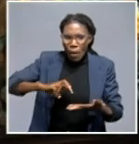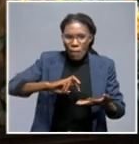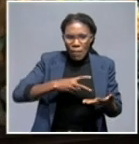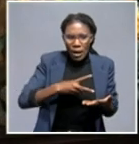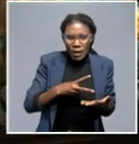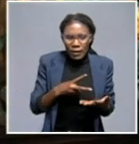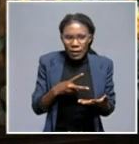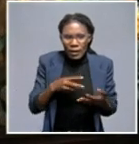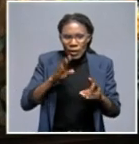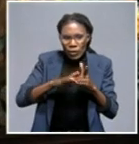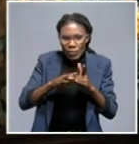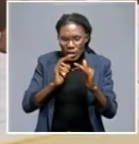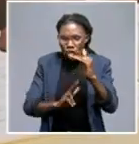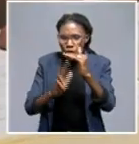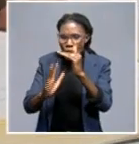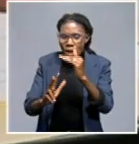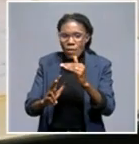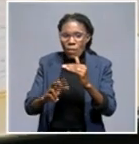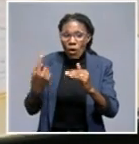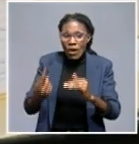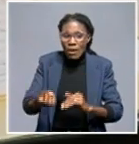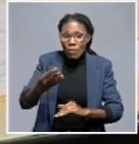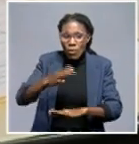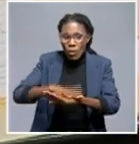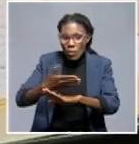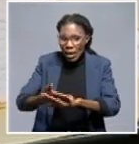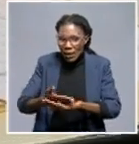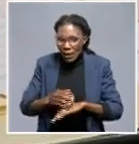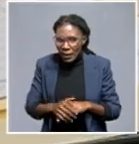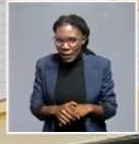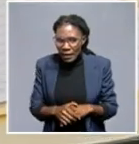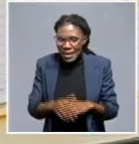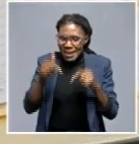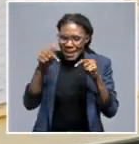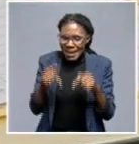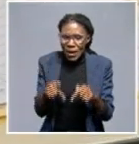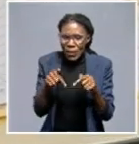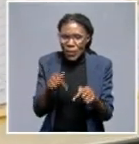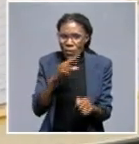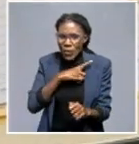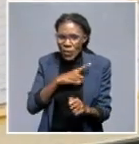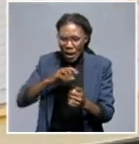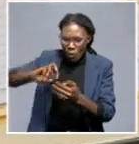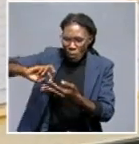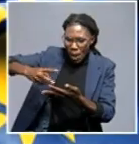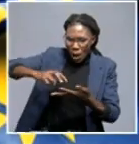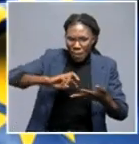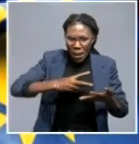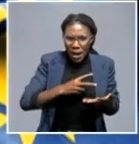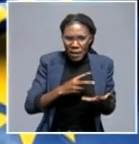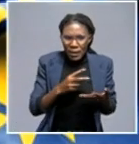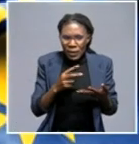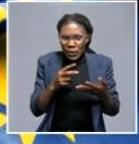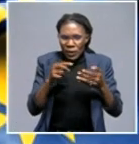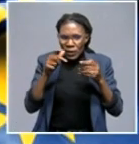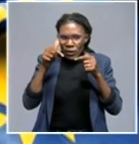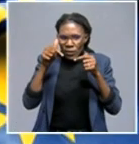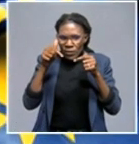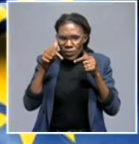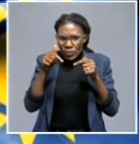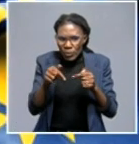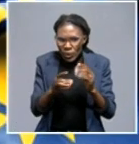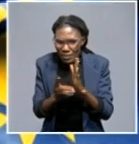of tourism, for example. Now, the scope of this agreement covers tourism